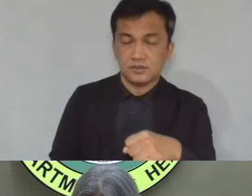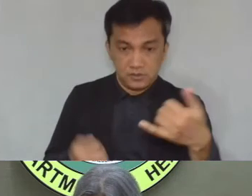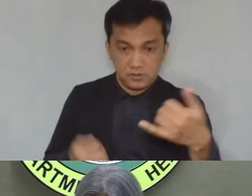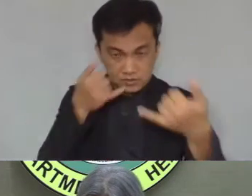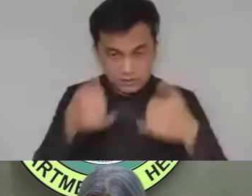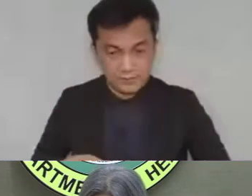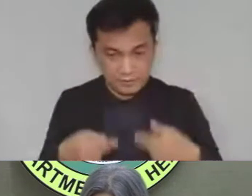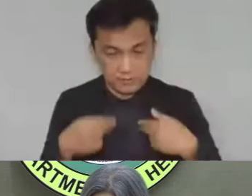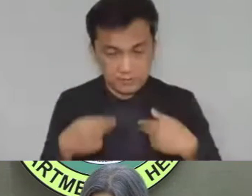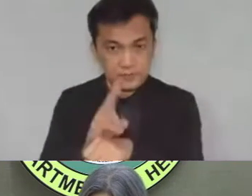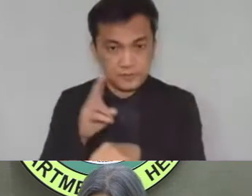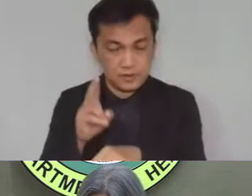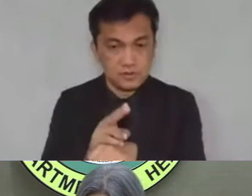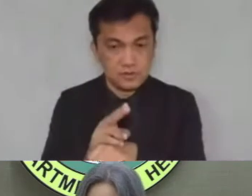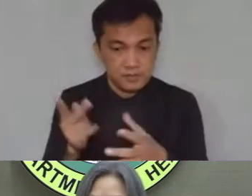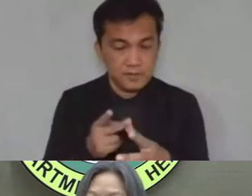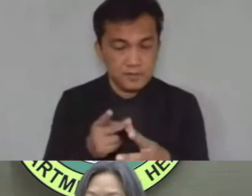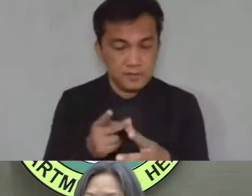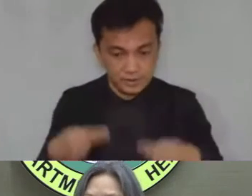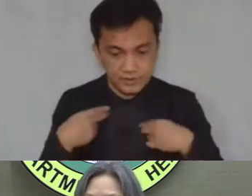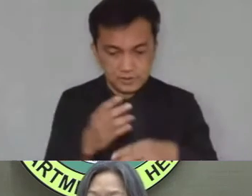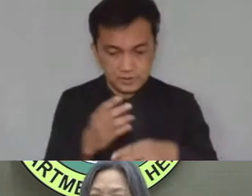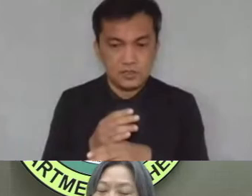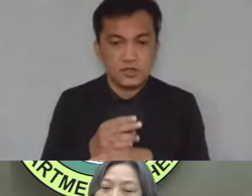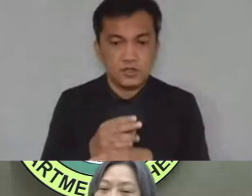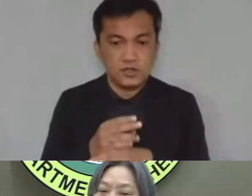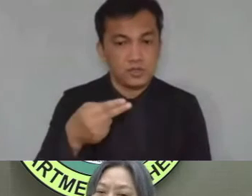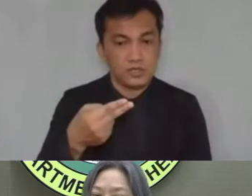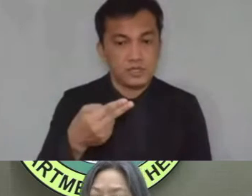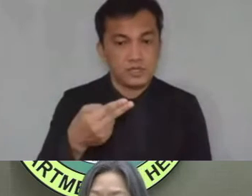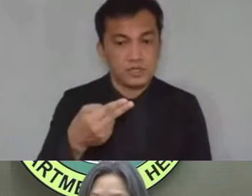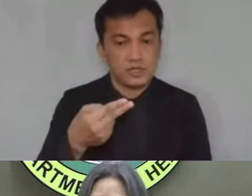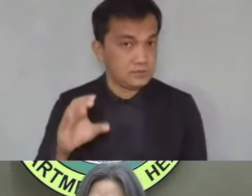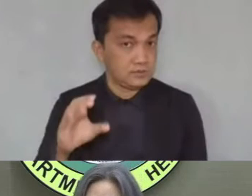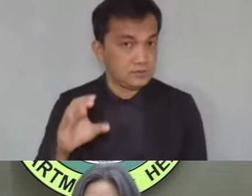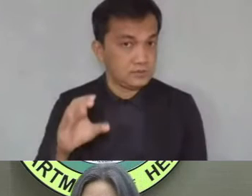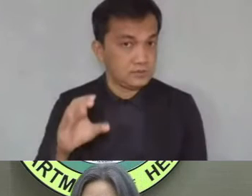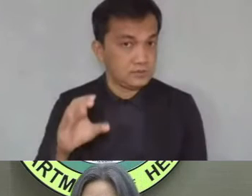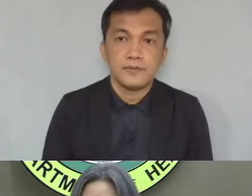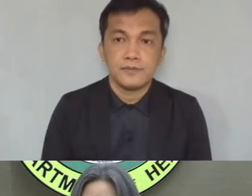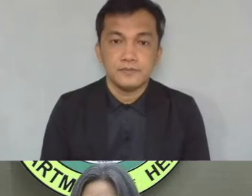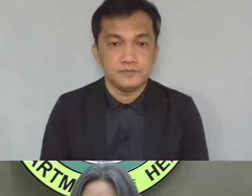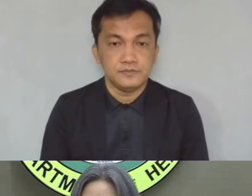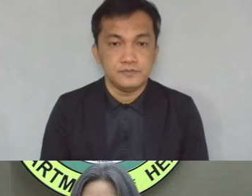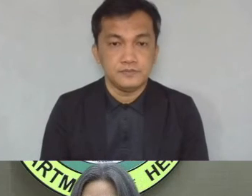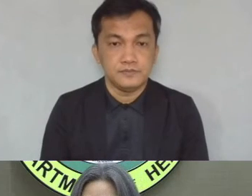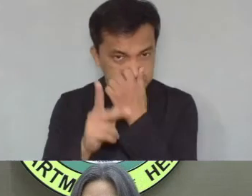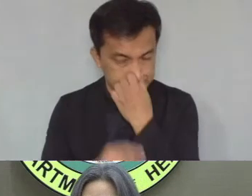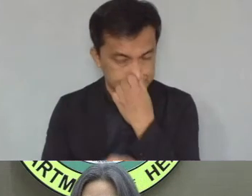if we are to apply telehealth in the primary healthcare in the UHC.